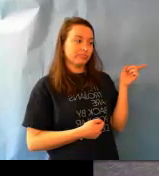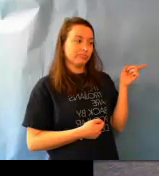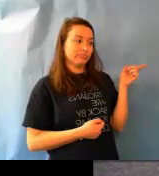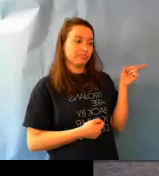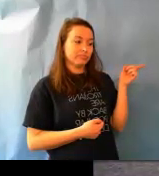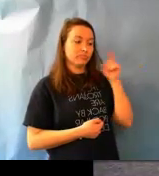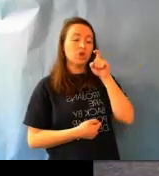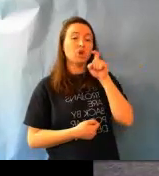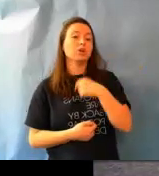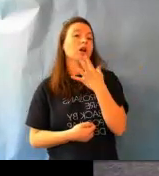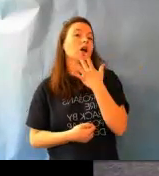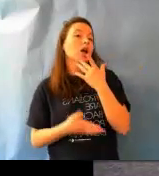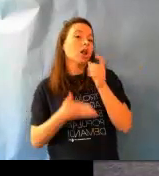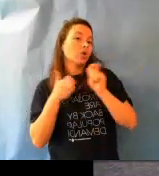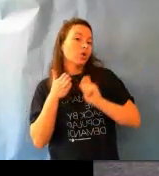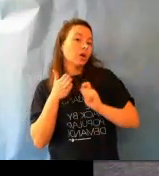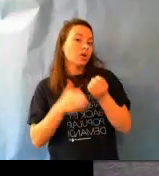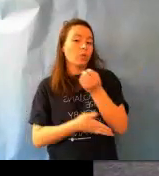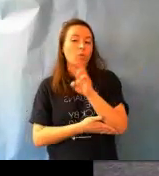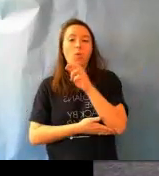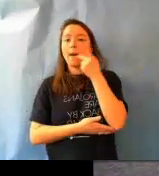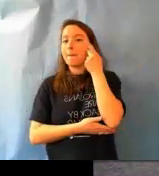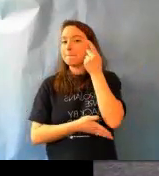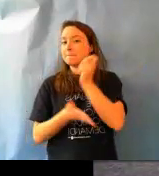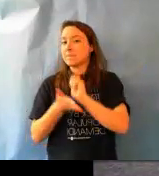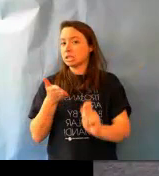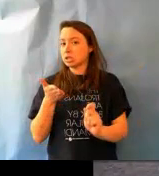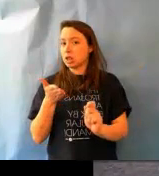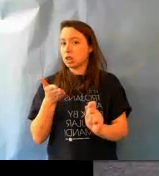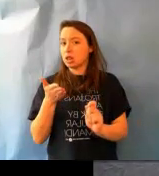You're going to need a crayon or a pencil.